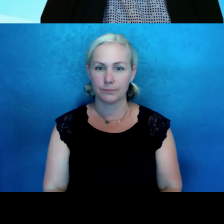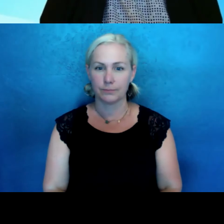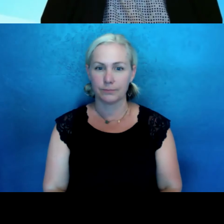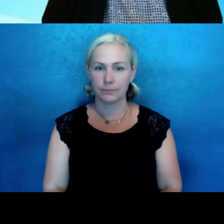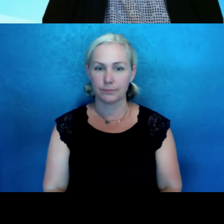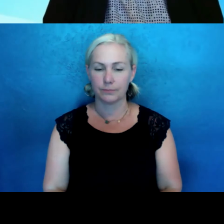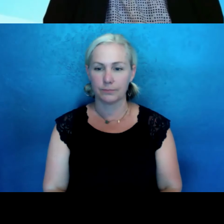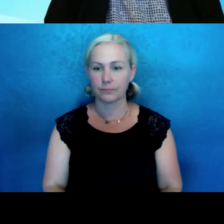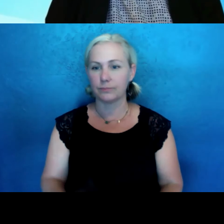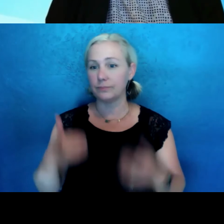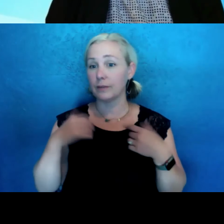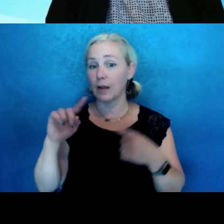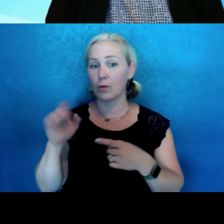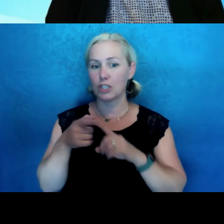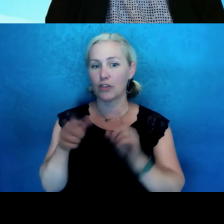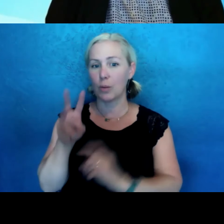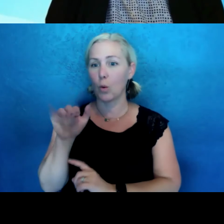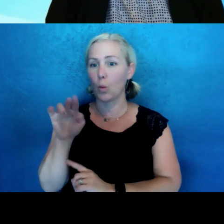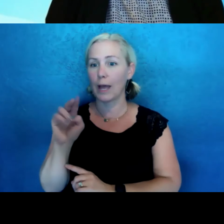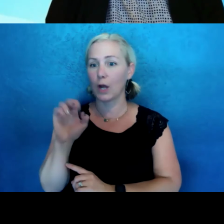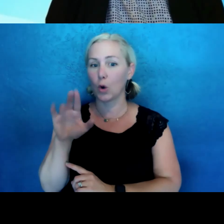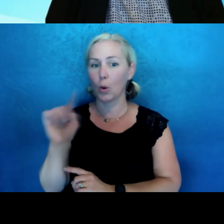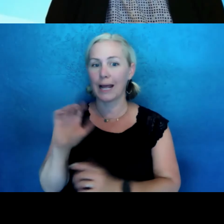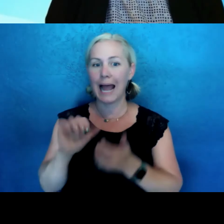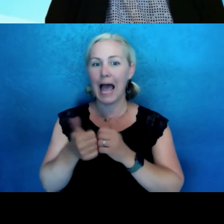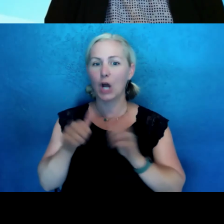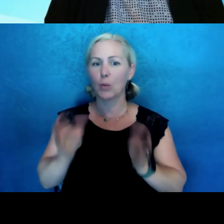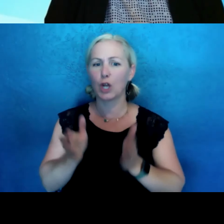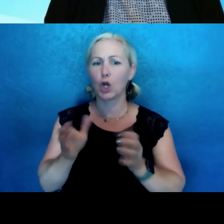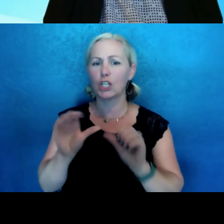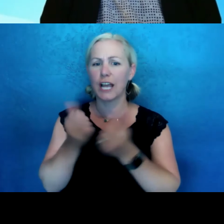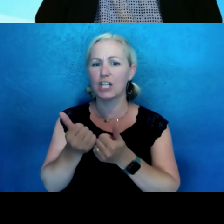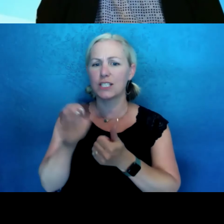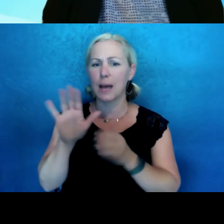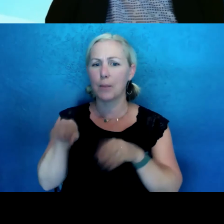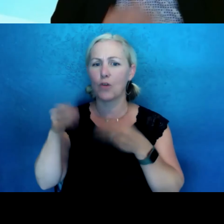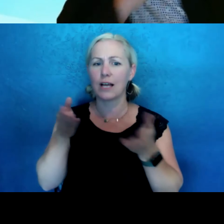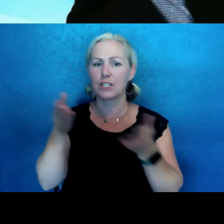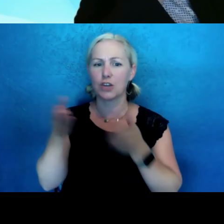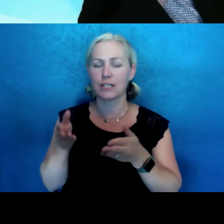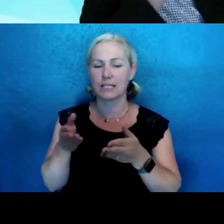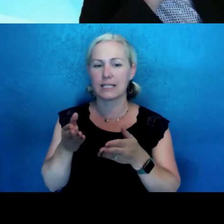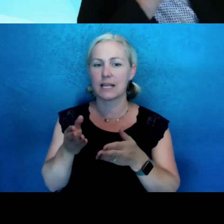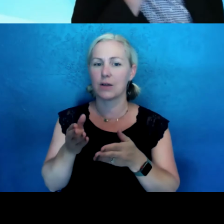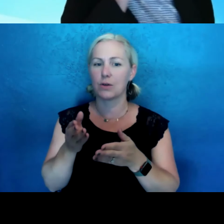We have a question from Wayne Norton. How do we encourage agencies that provide services to remain independent of political